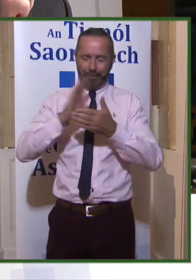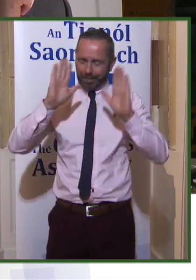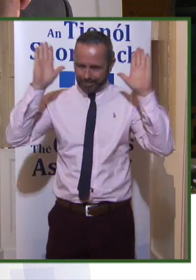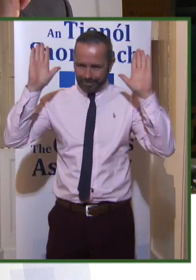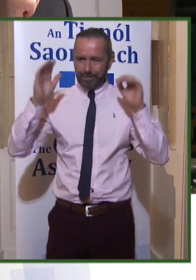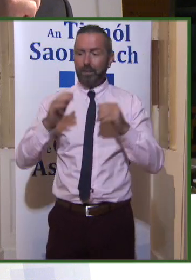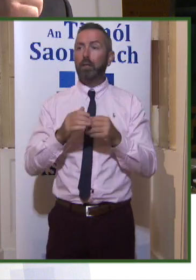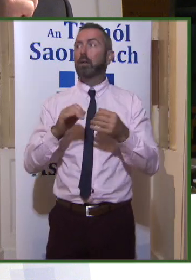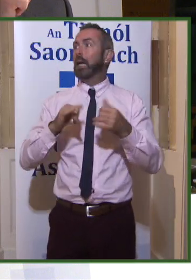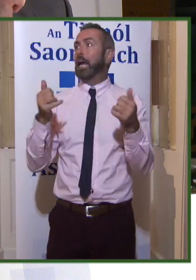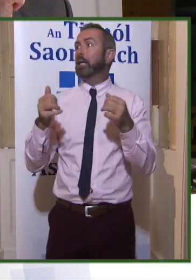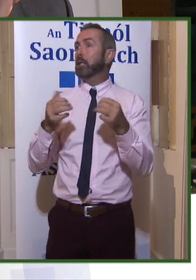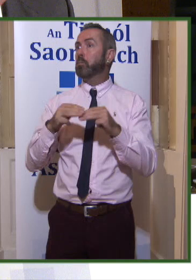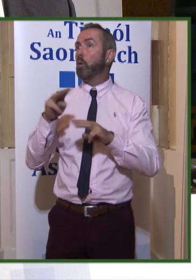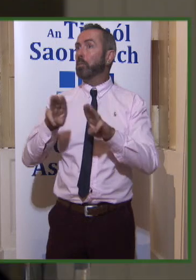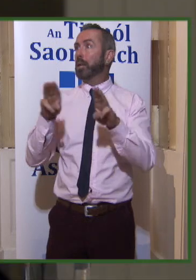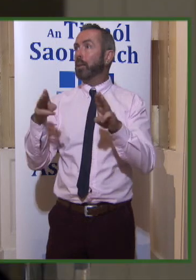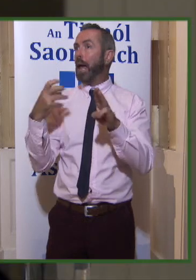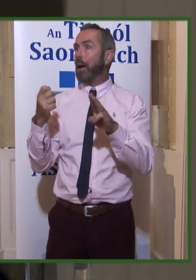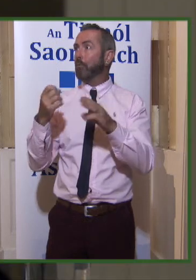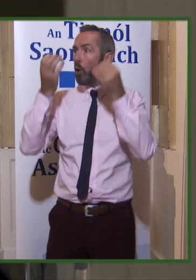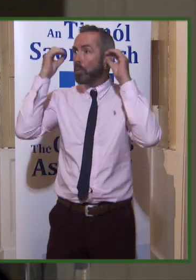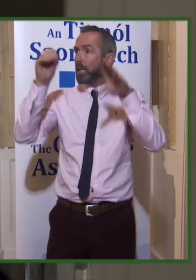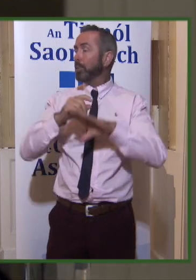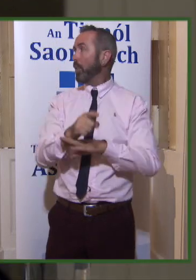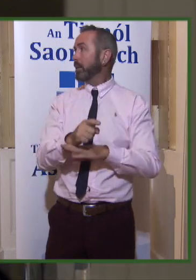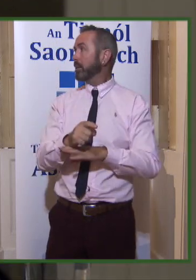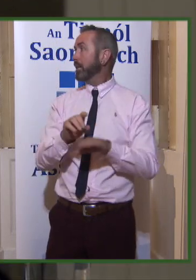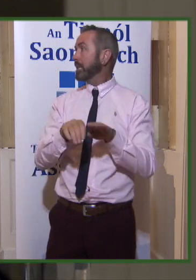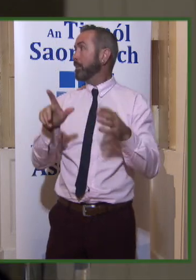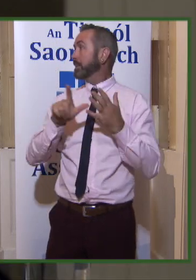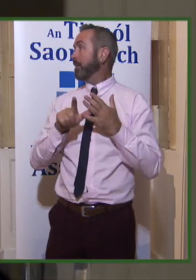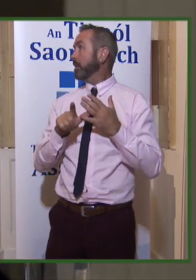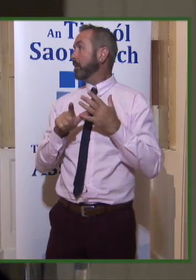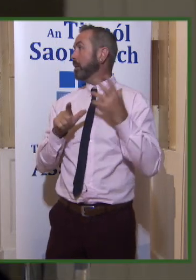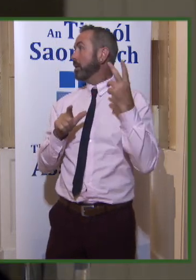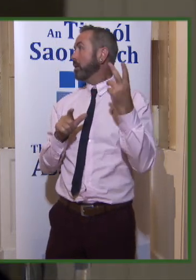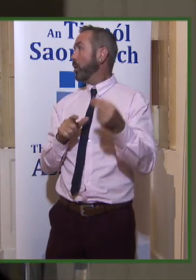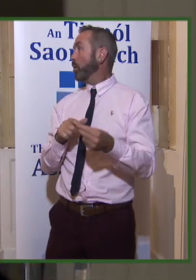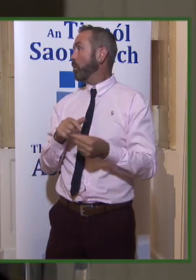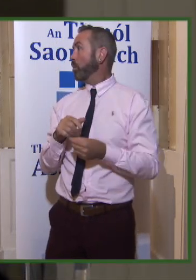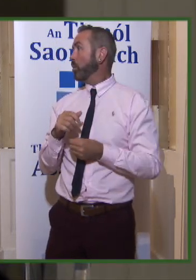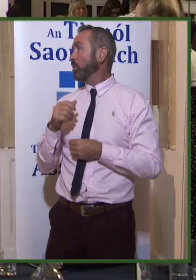wants to make any more points just on table 7? Do you want to make a point on that specific issue, Barry?